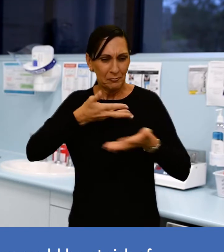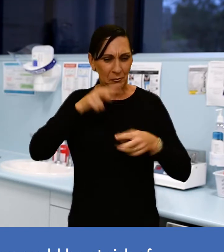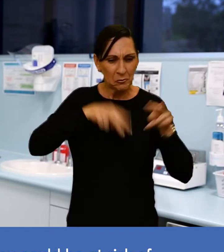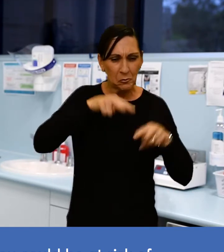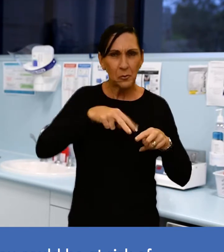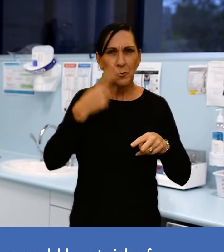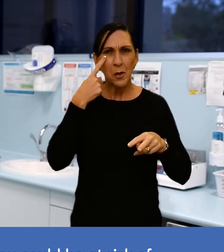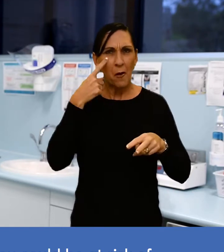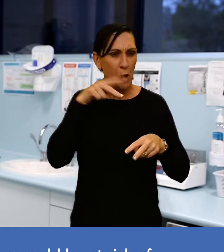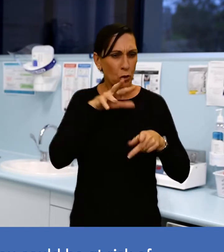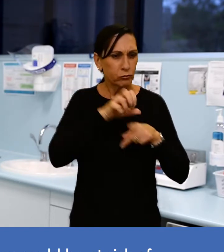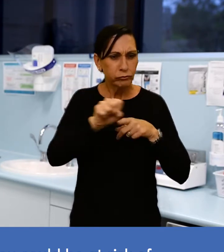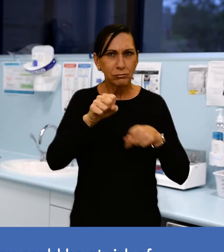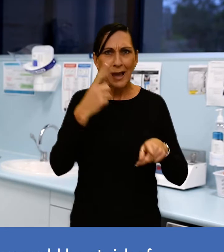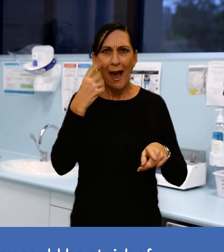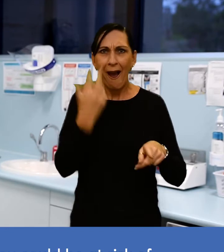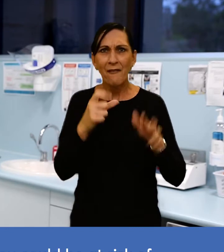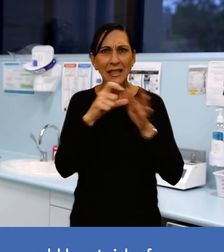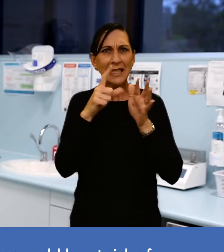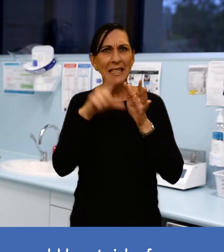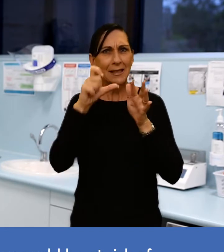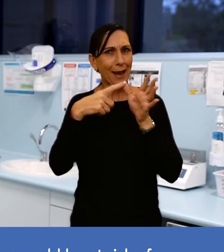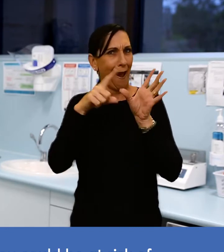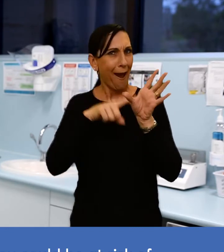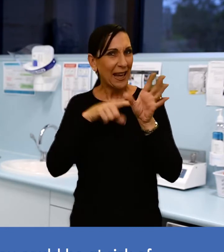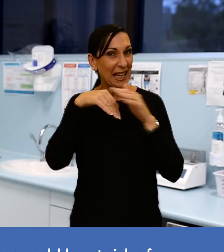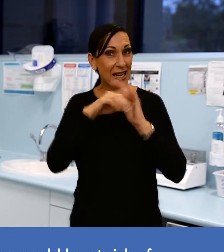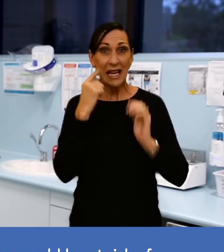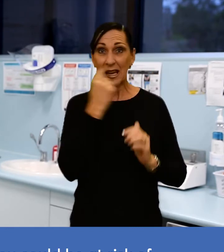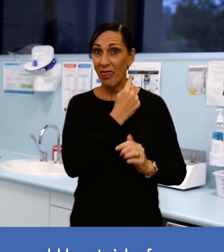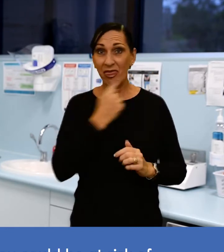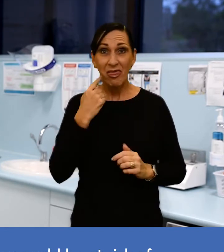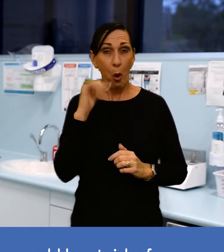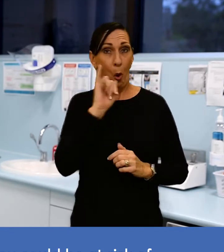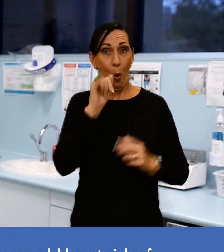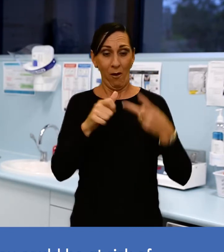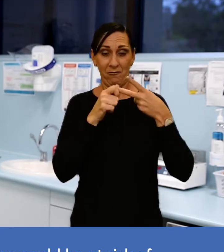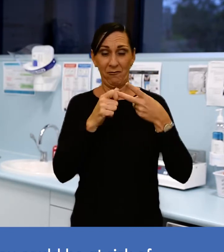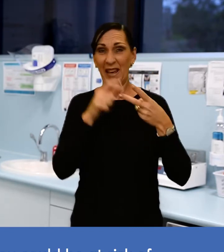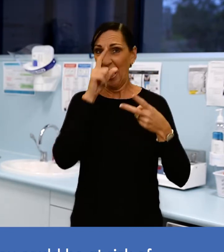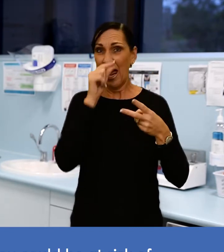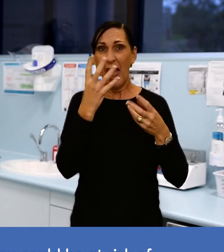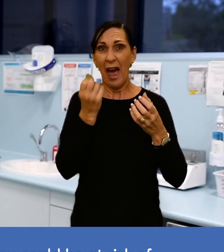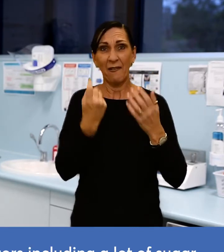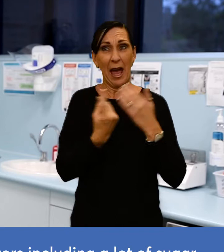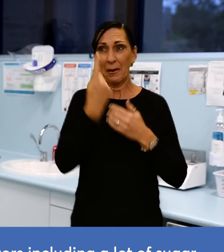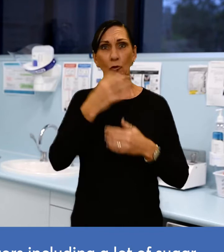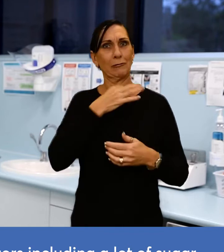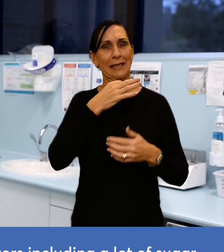you can be at risk of dental decay in your teeth, or some people can be at risk of gum